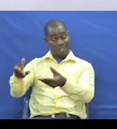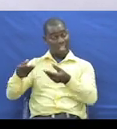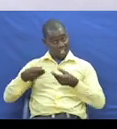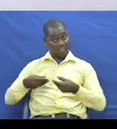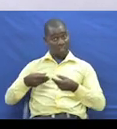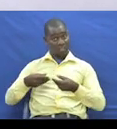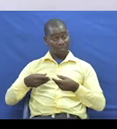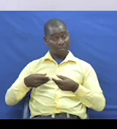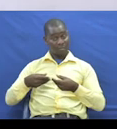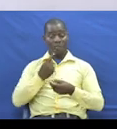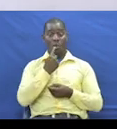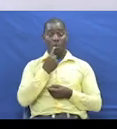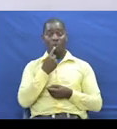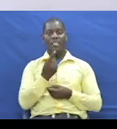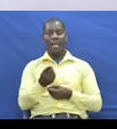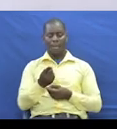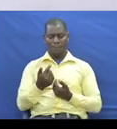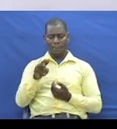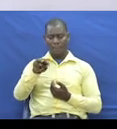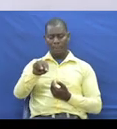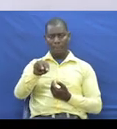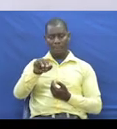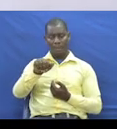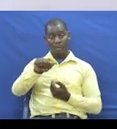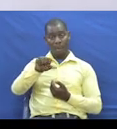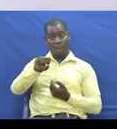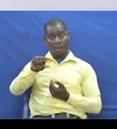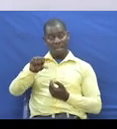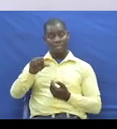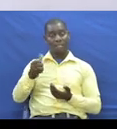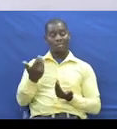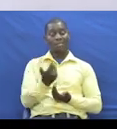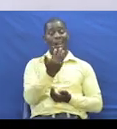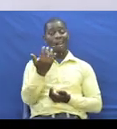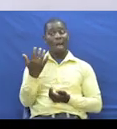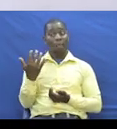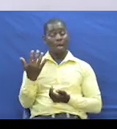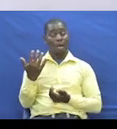here that given, we say mass number,